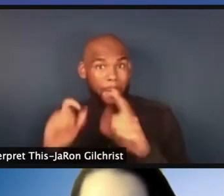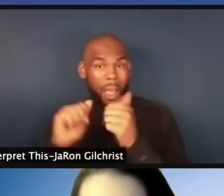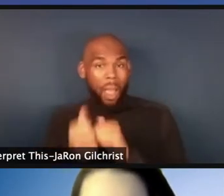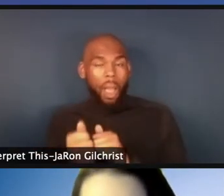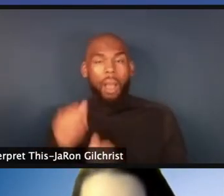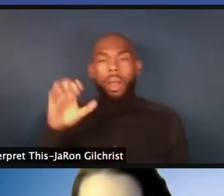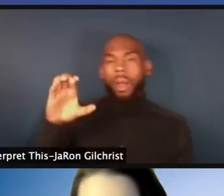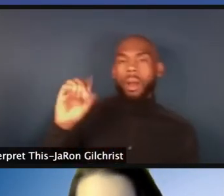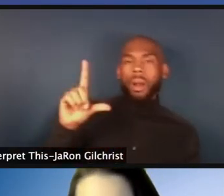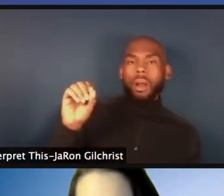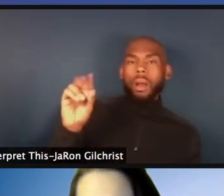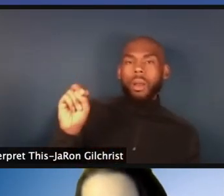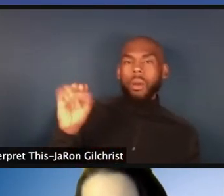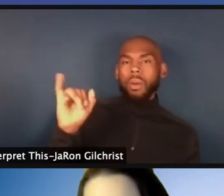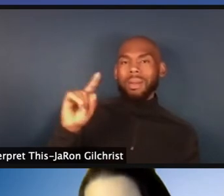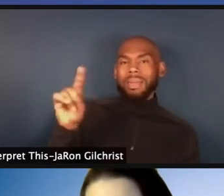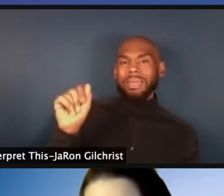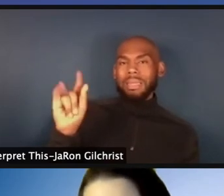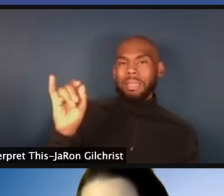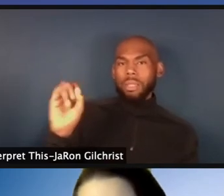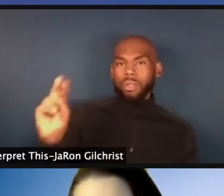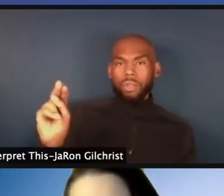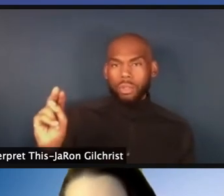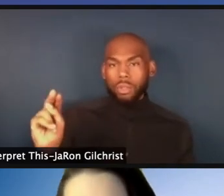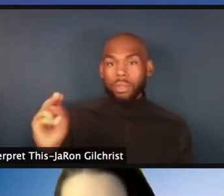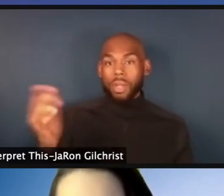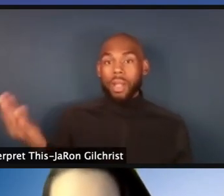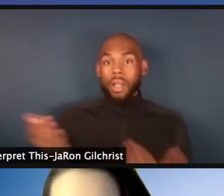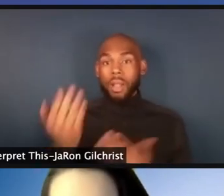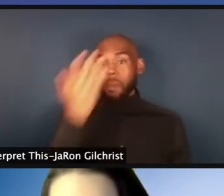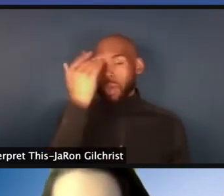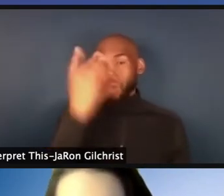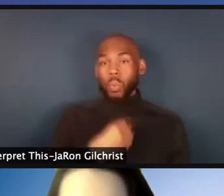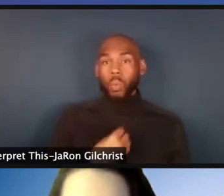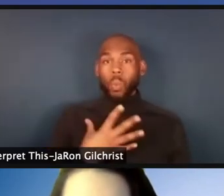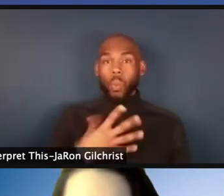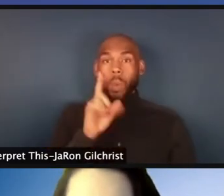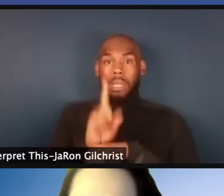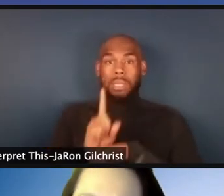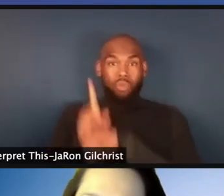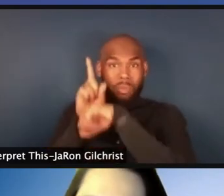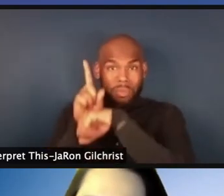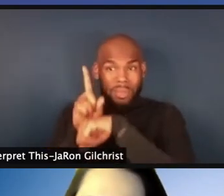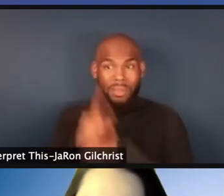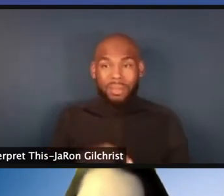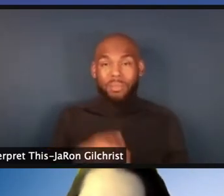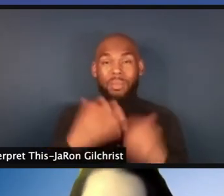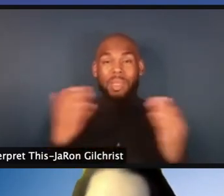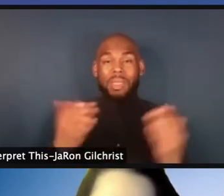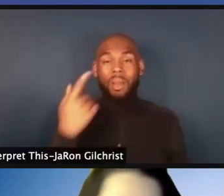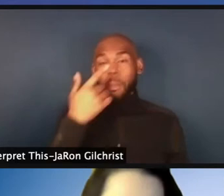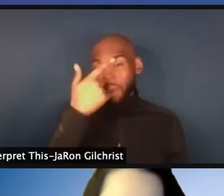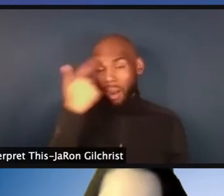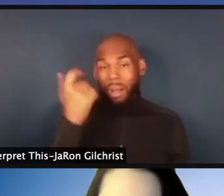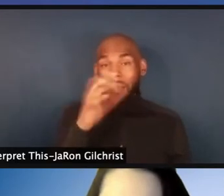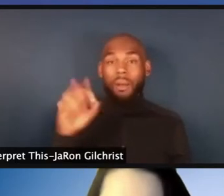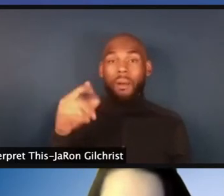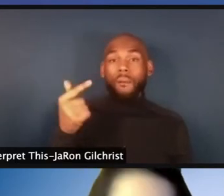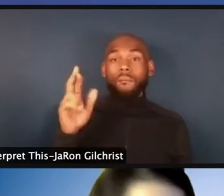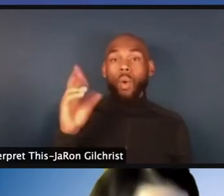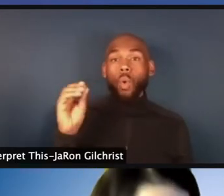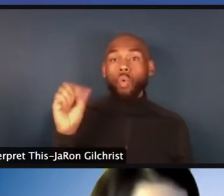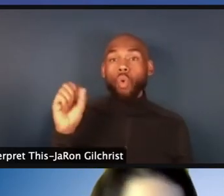colonization. It is here because of white supremacy. It is here because of gross capitalism, which comes from